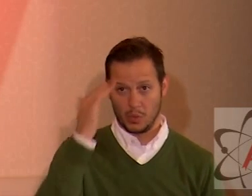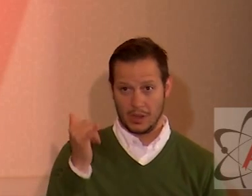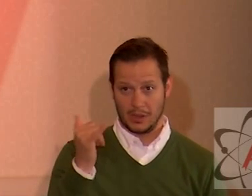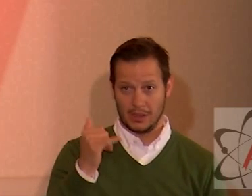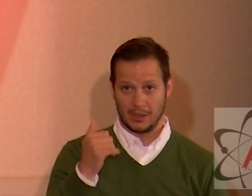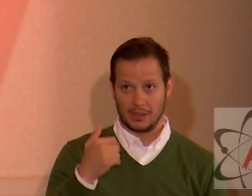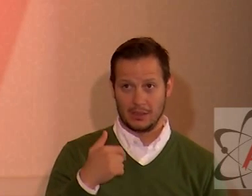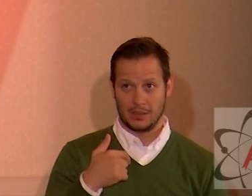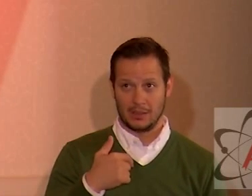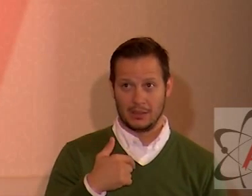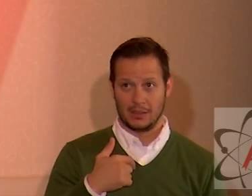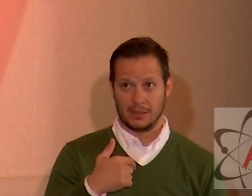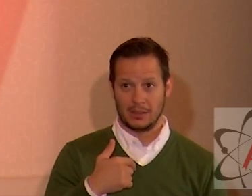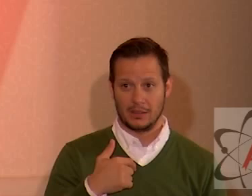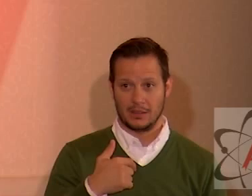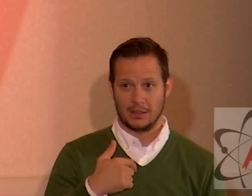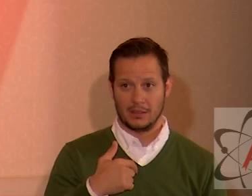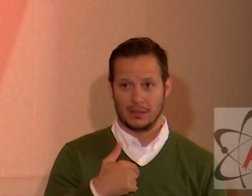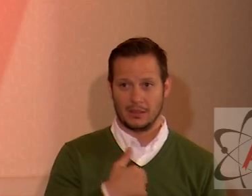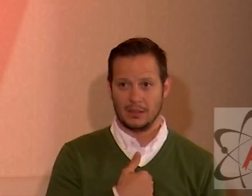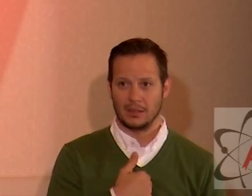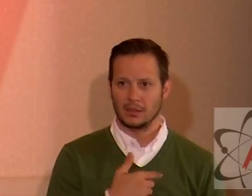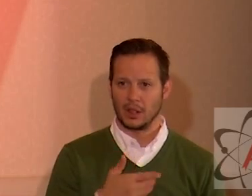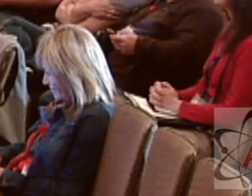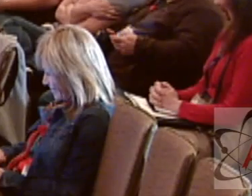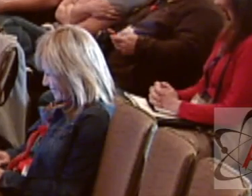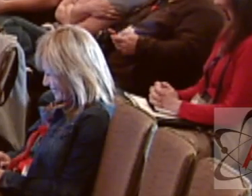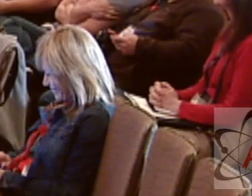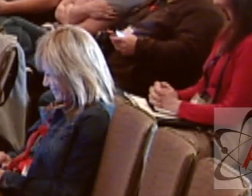it causes autism.